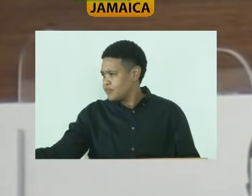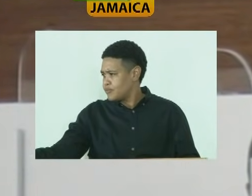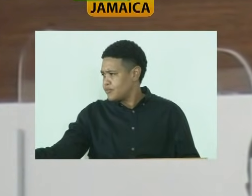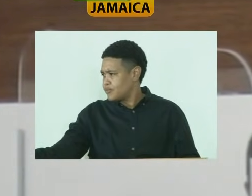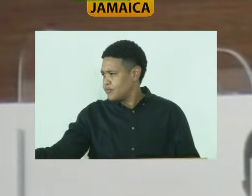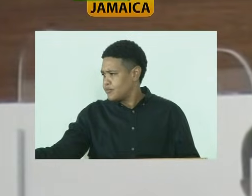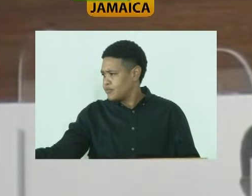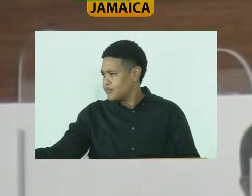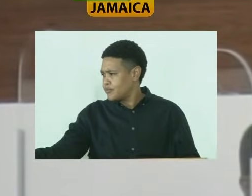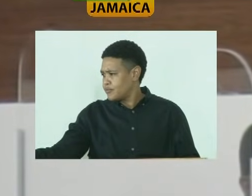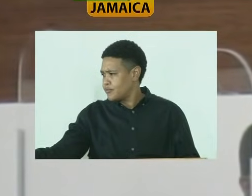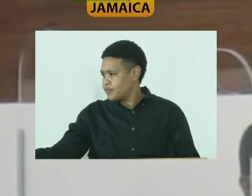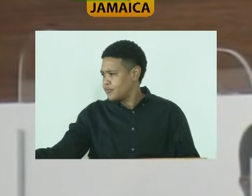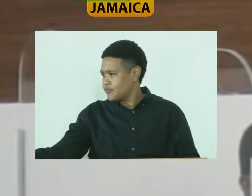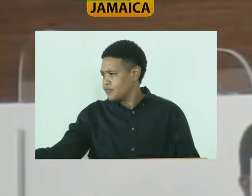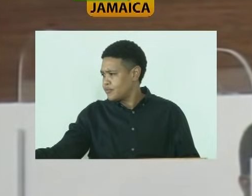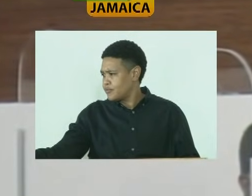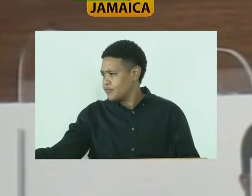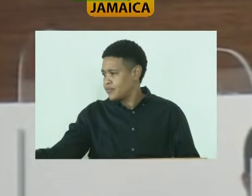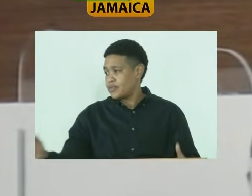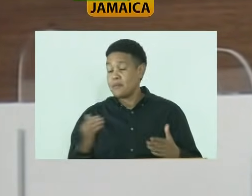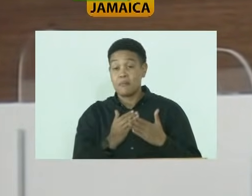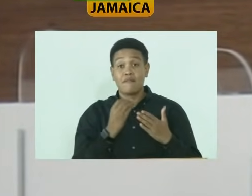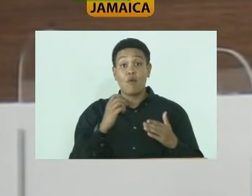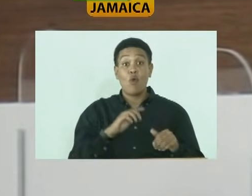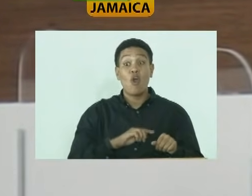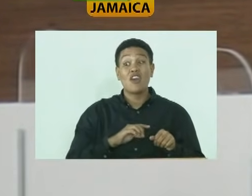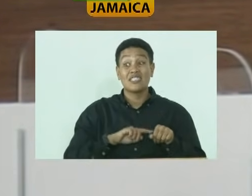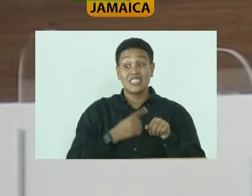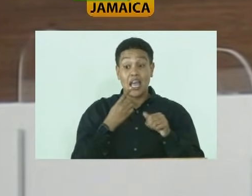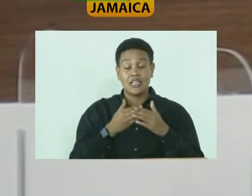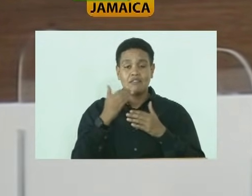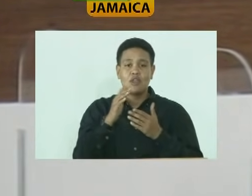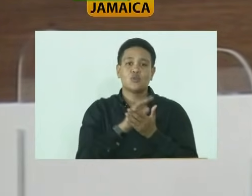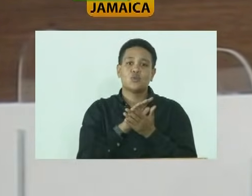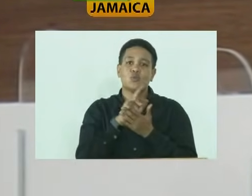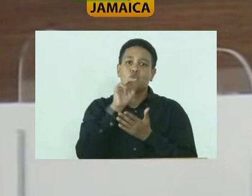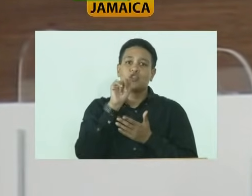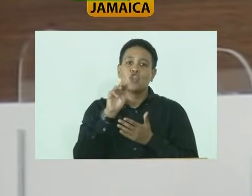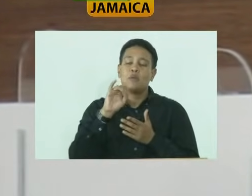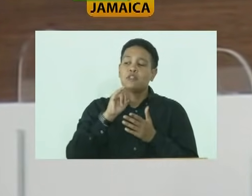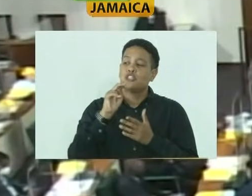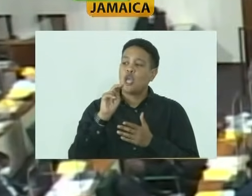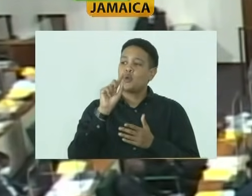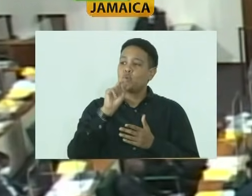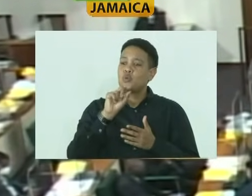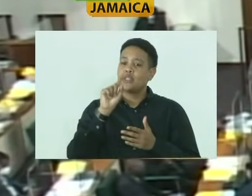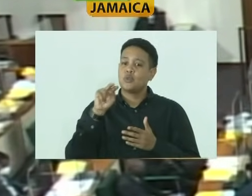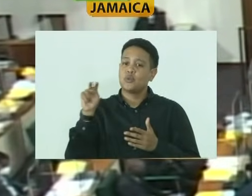next school term in January 2022. Thank you.